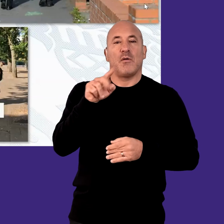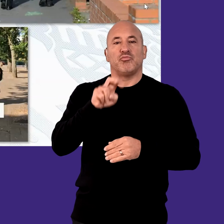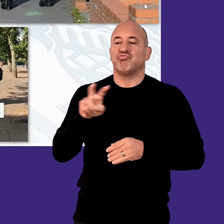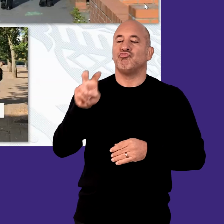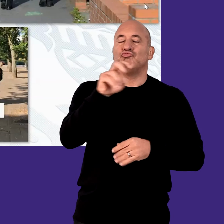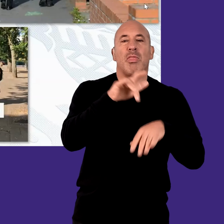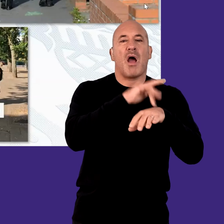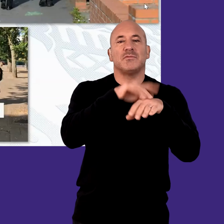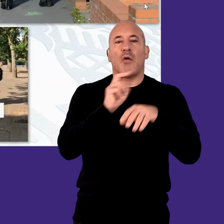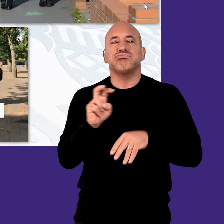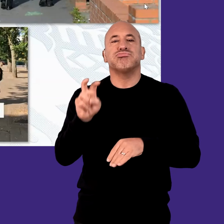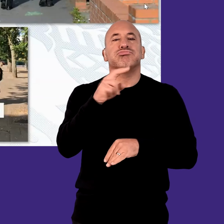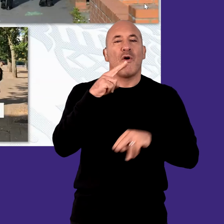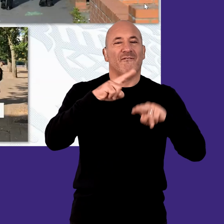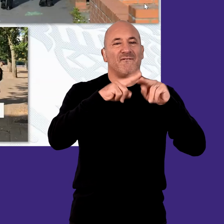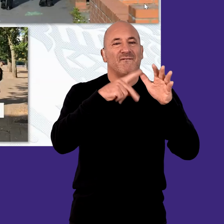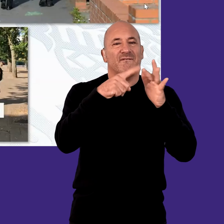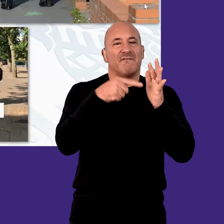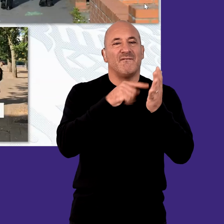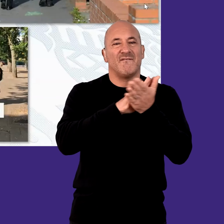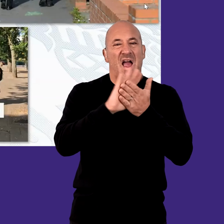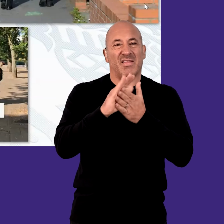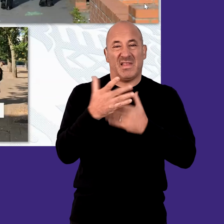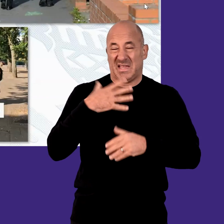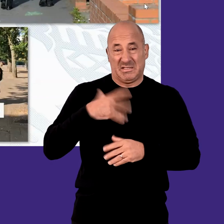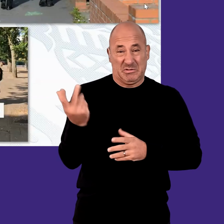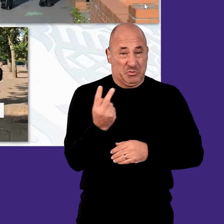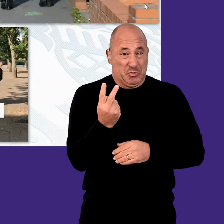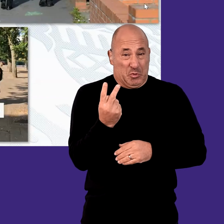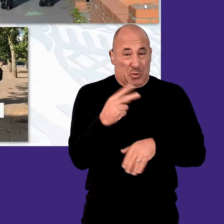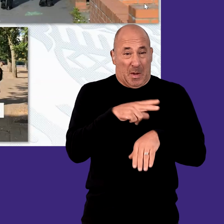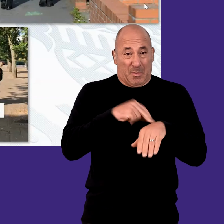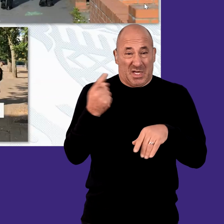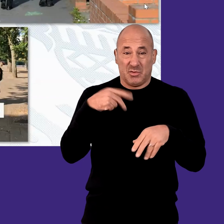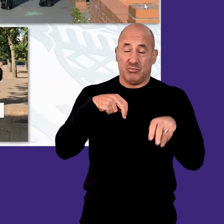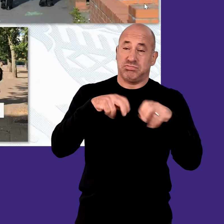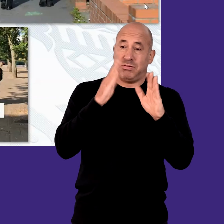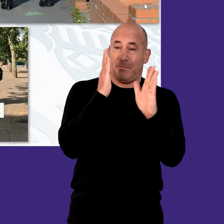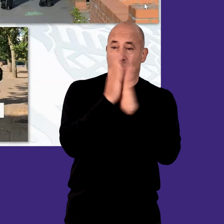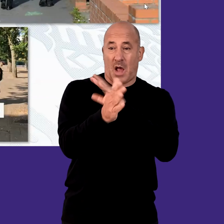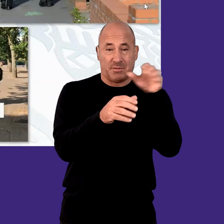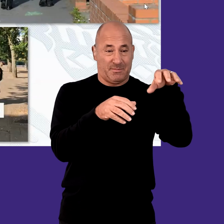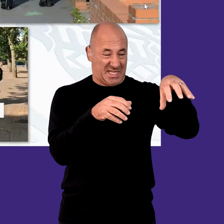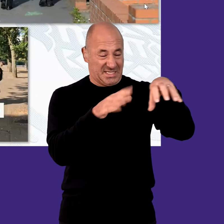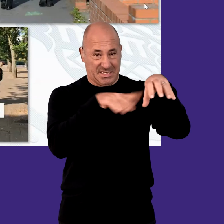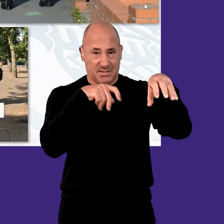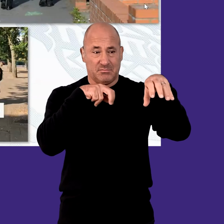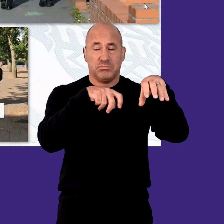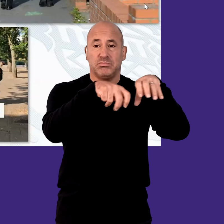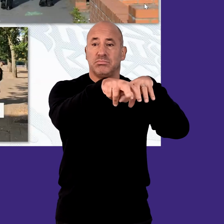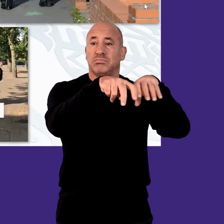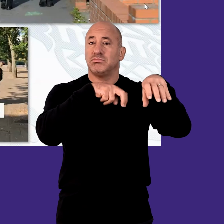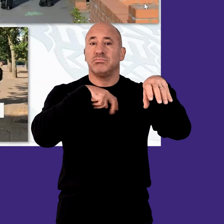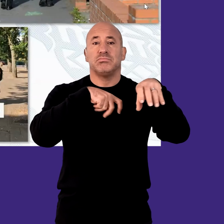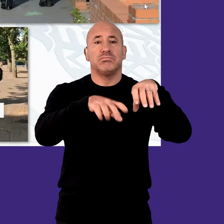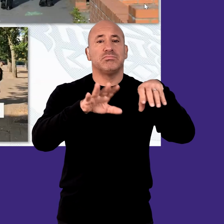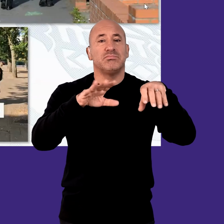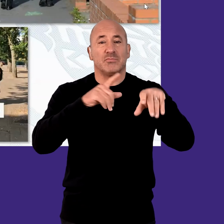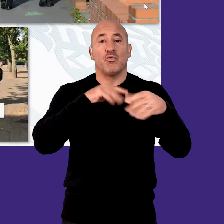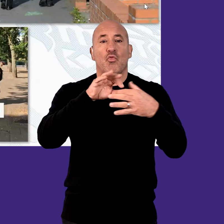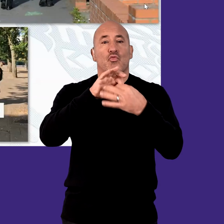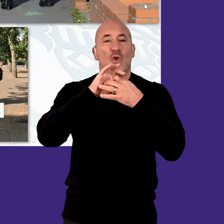piece about dementia, and then also another travelling theatre piece called Faith, where again they needed a couple of officers just to walk past at a